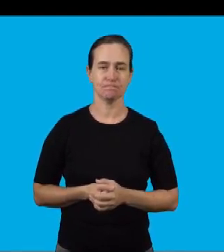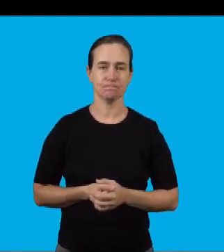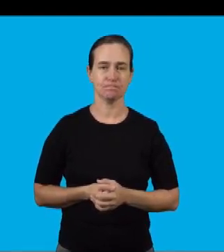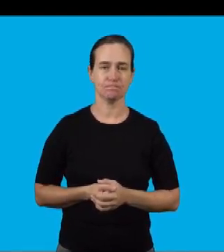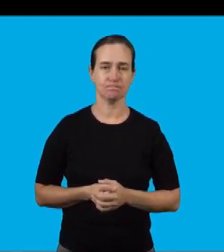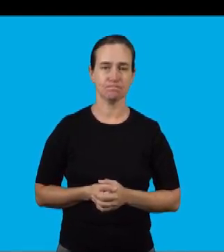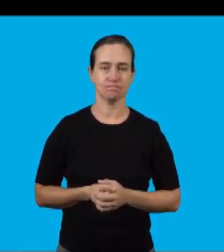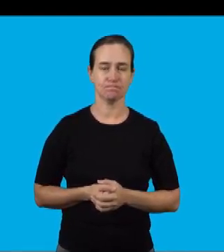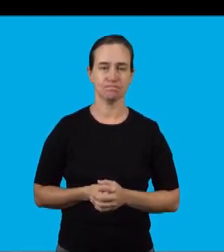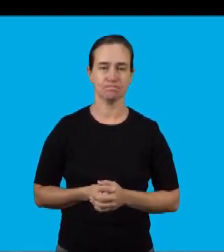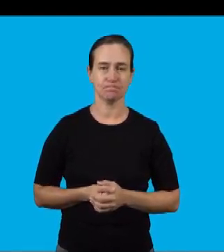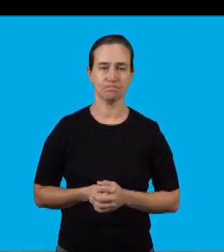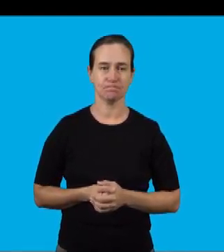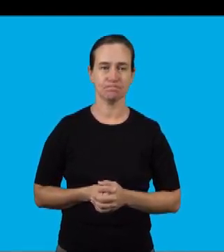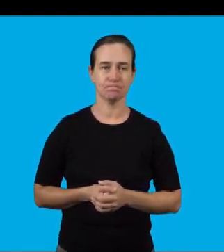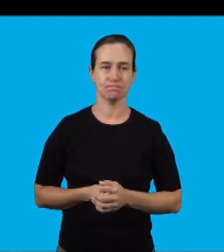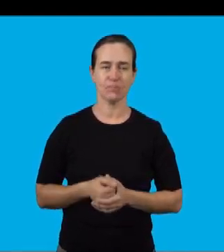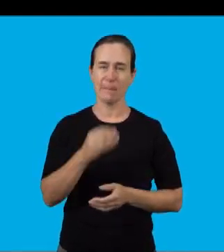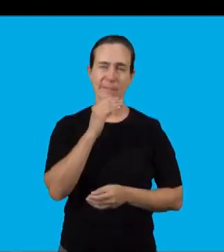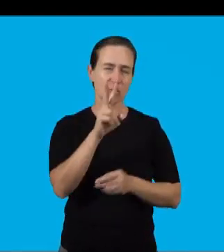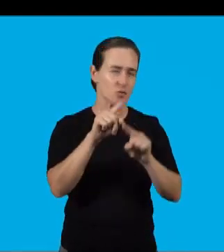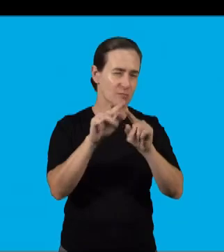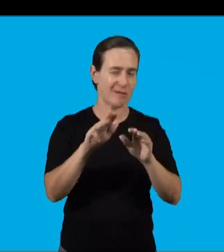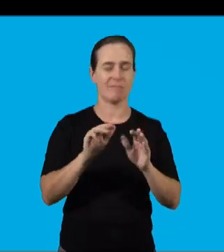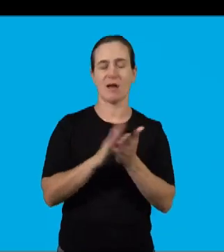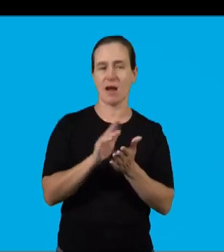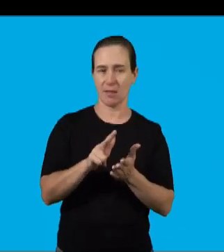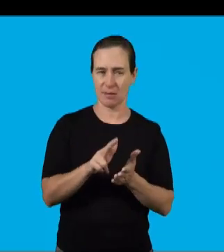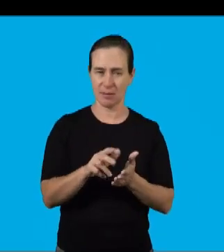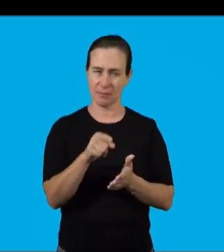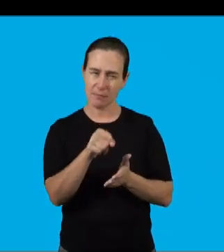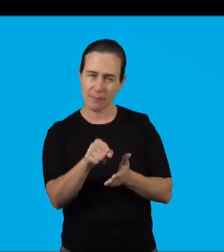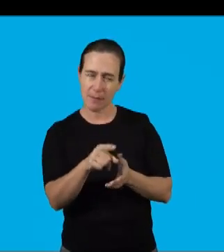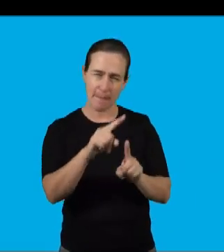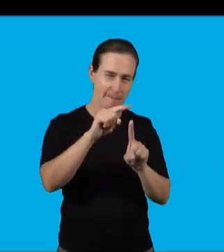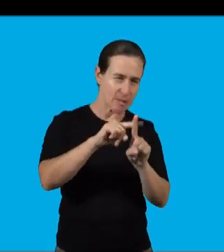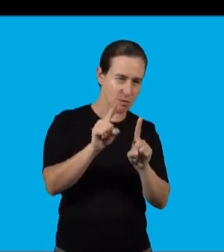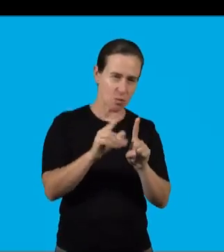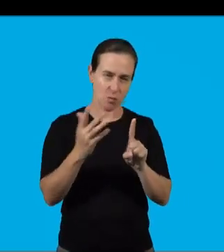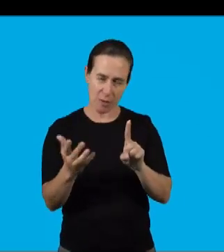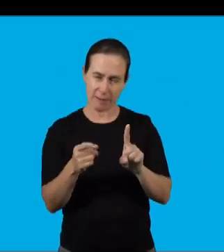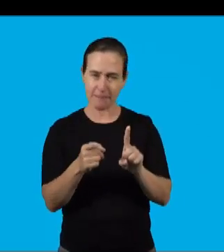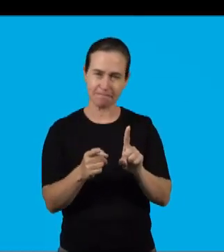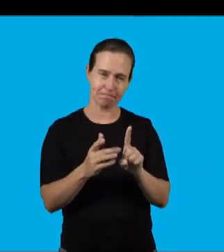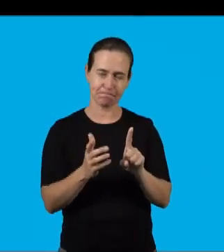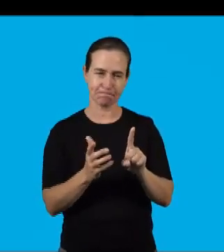we are going to have 2 multiplied by 9 is 18. That is plus